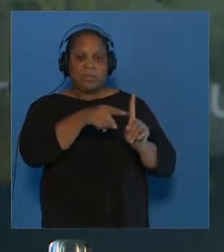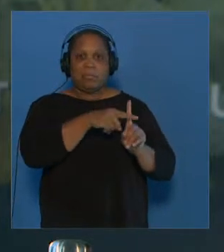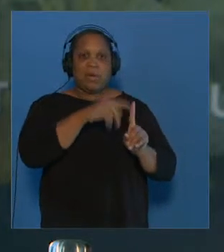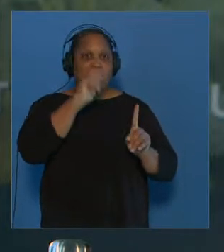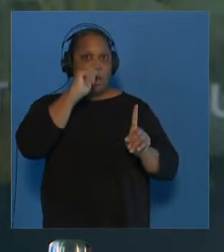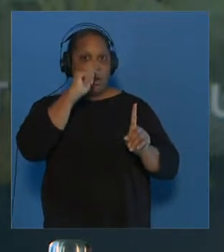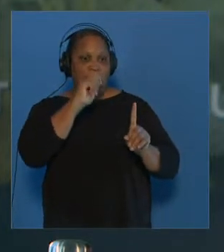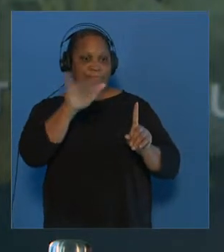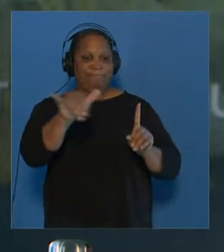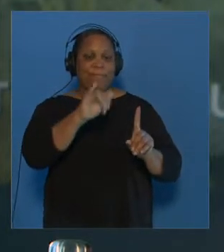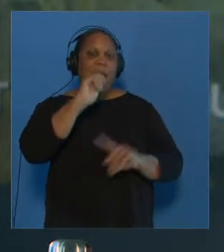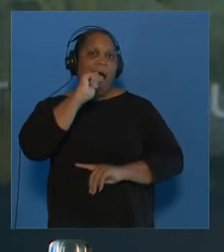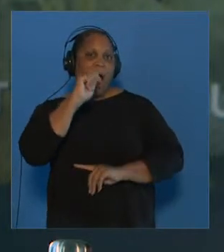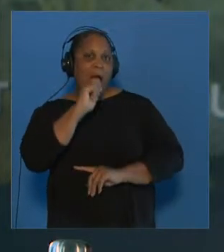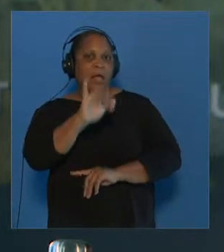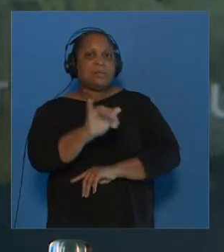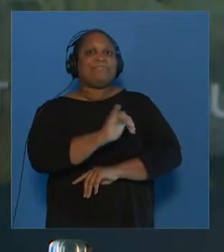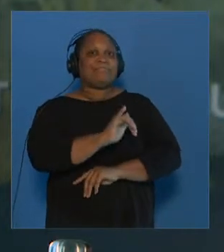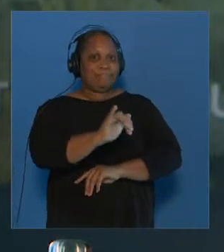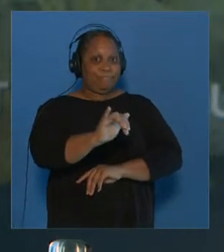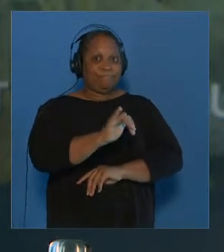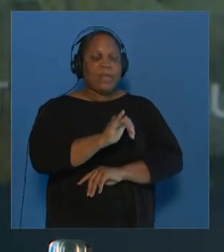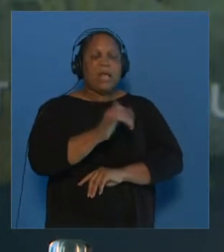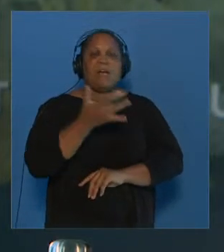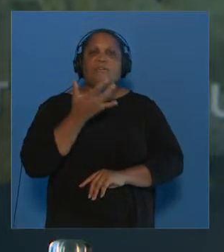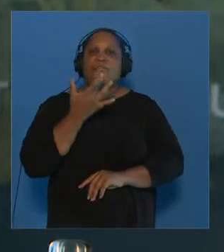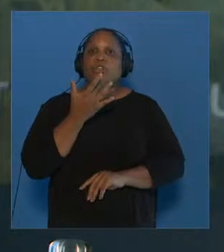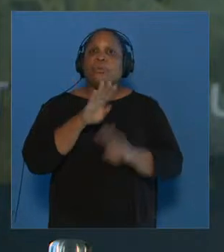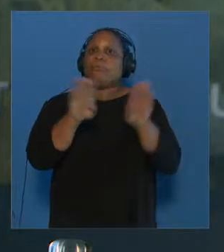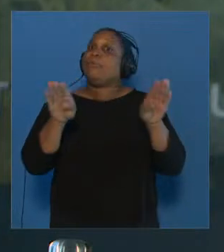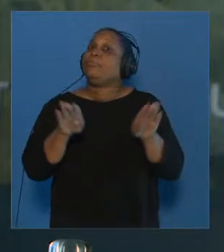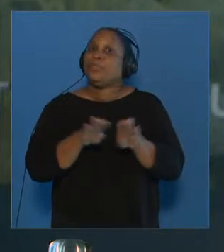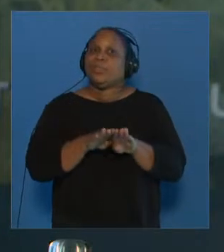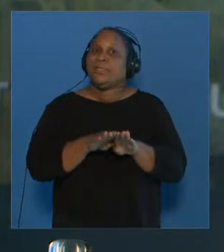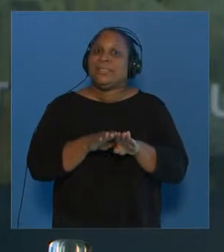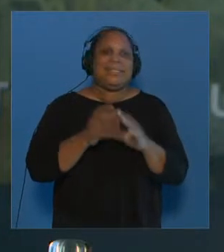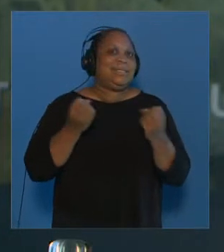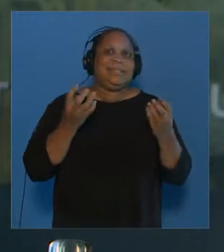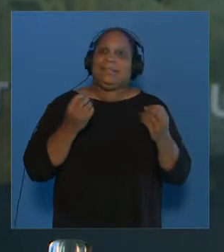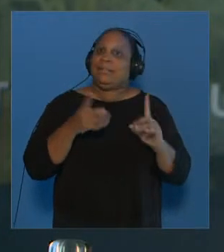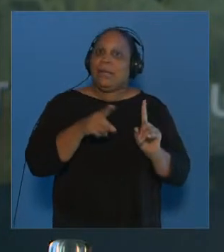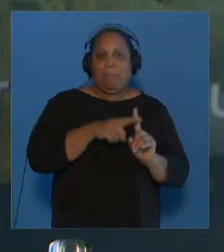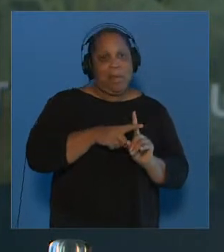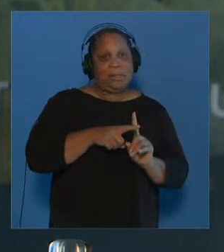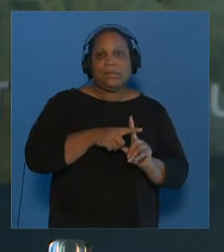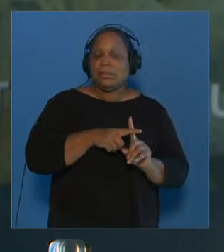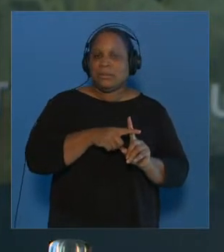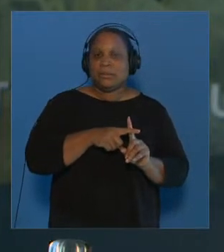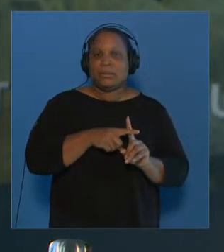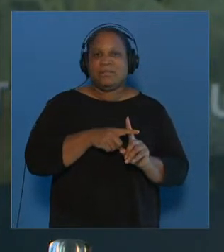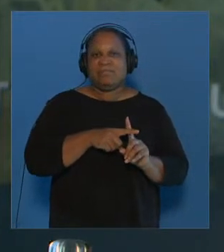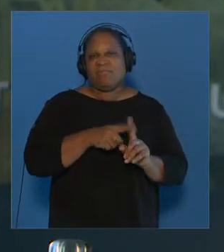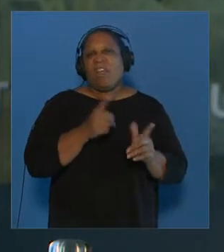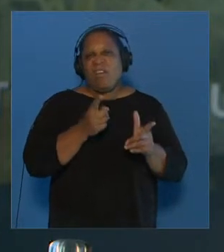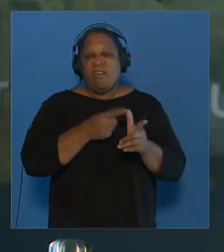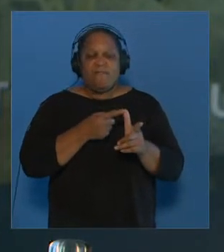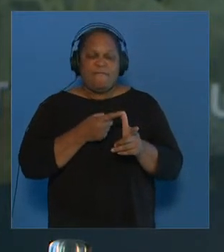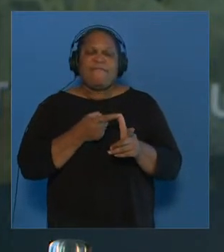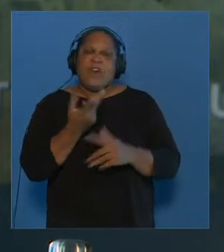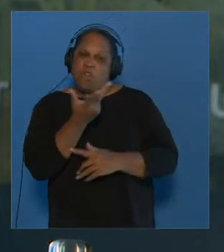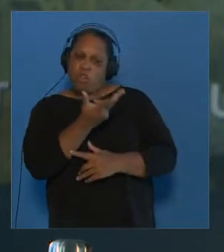test as well as the swab at the same time. Fortunately for Bermuda, we haven't had a lot of positives. We've only had the first three